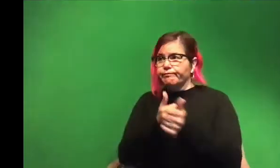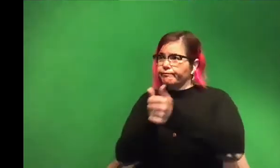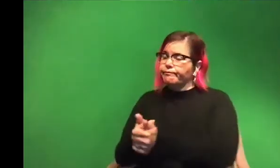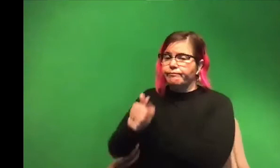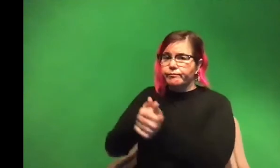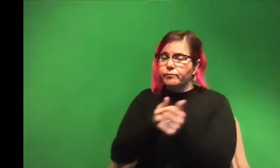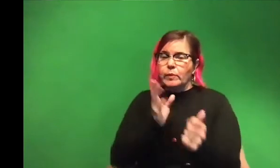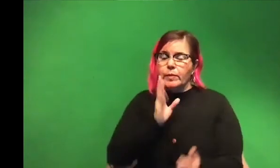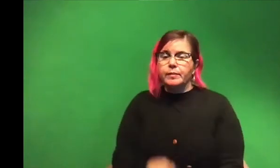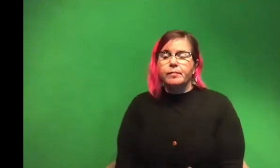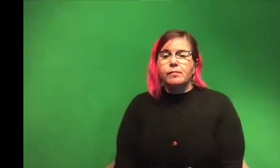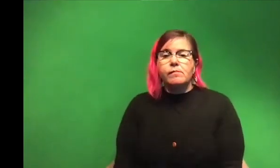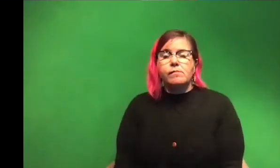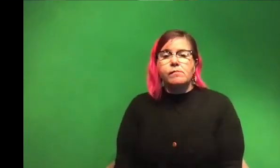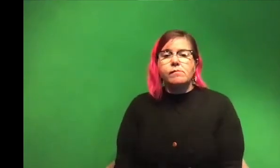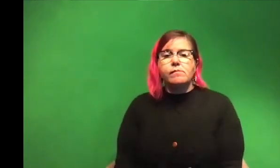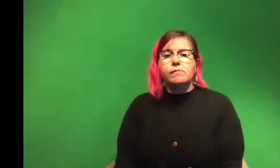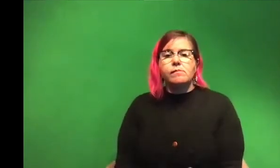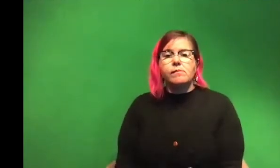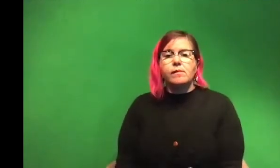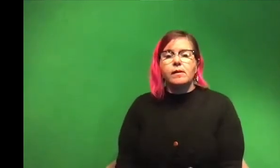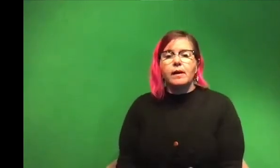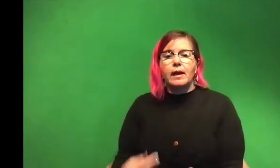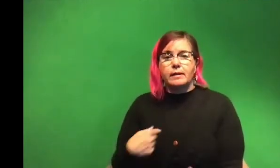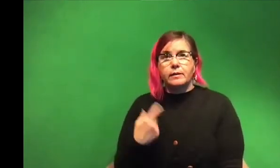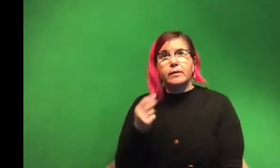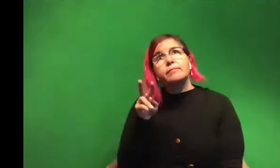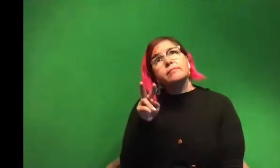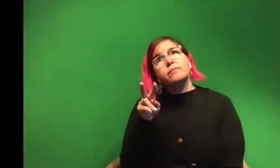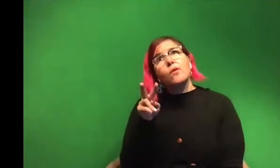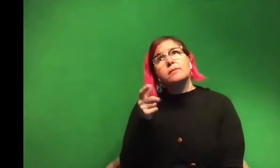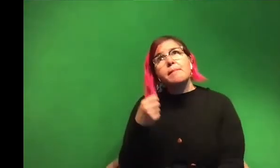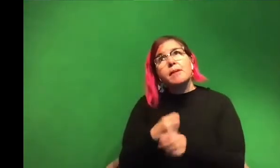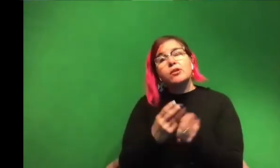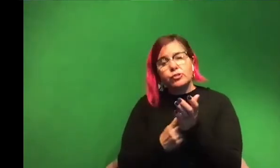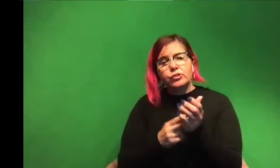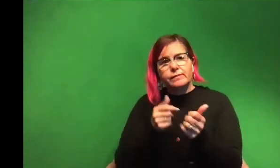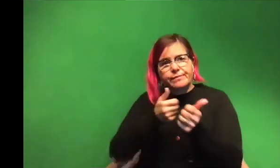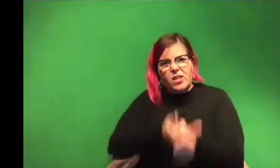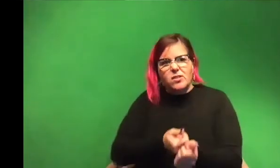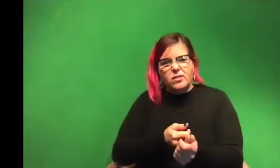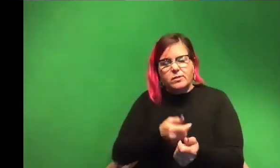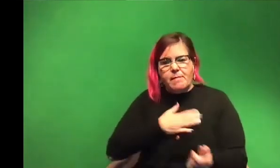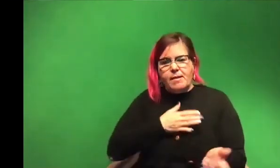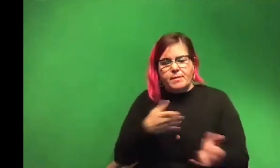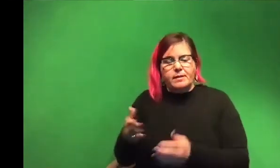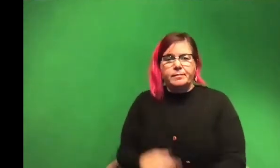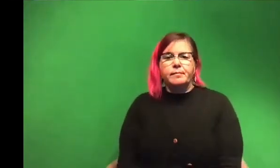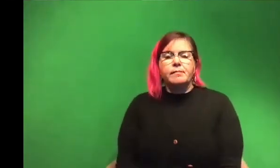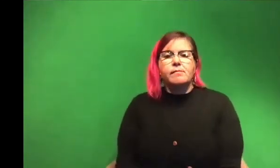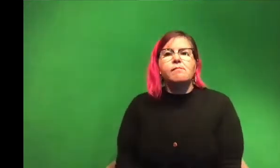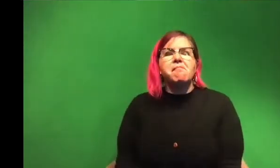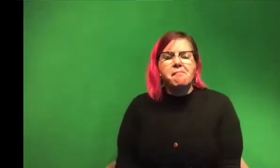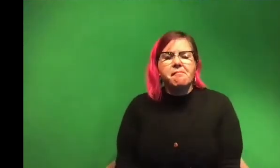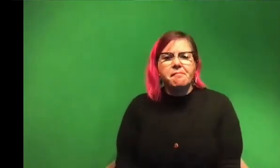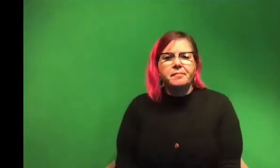and follows my plan, and then I basically just have the job of staring at it and making sure that it carries out the plan that I've told it to. Cool. So